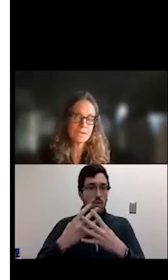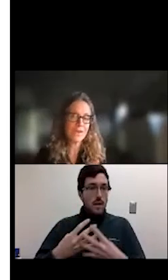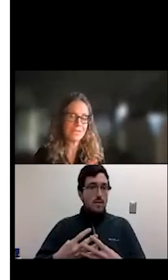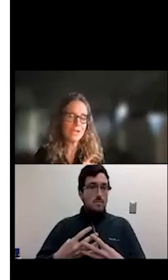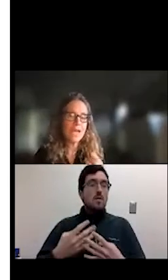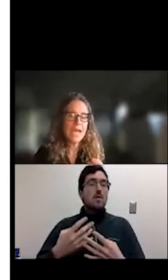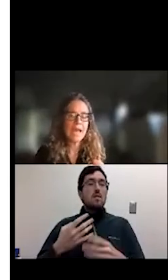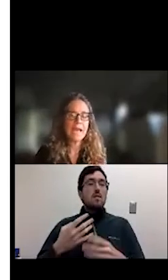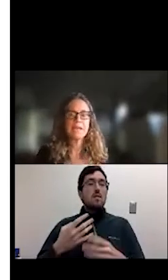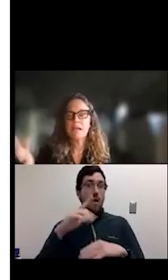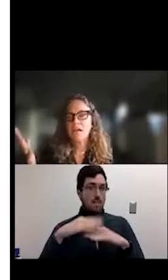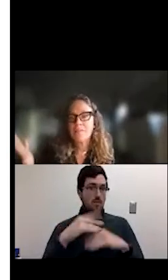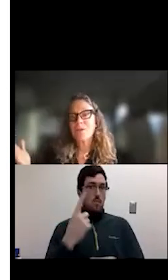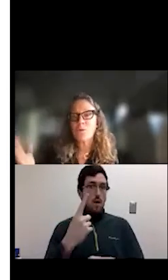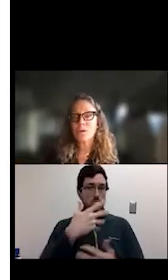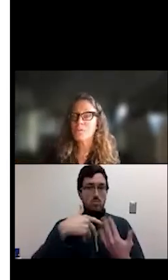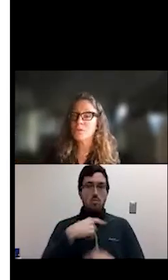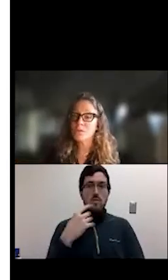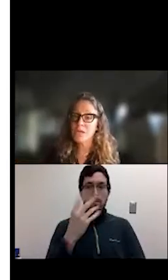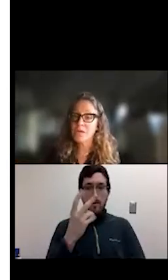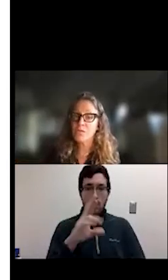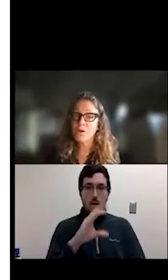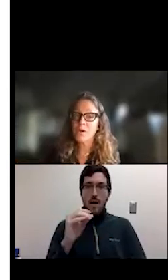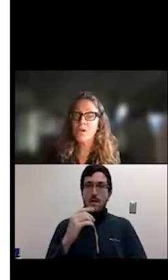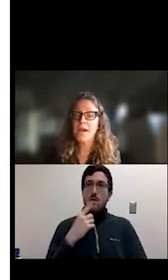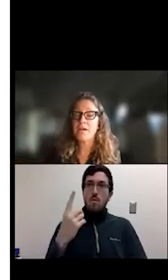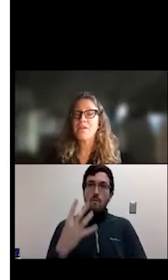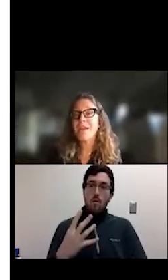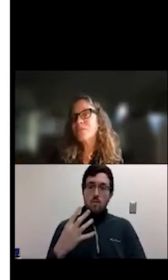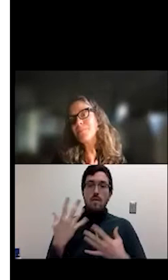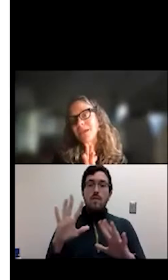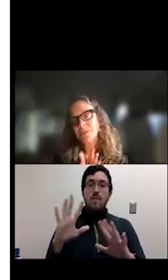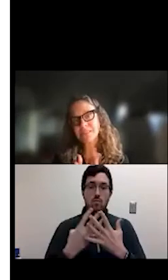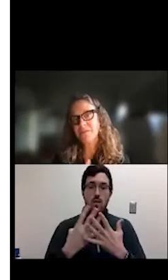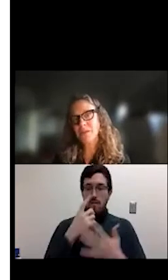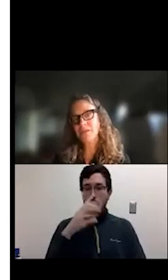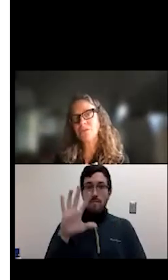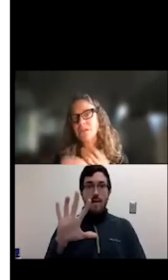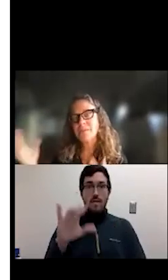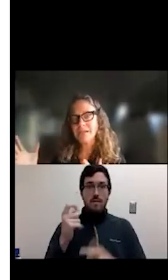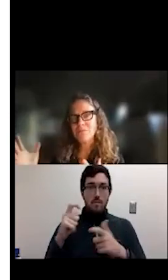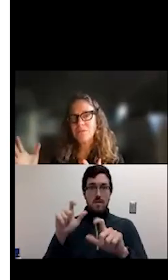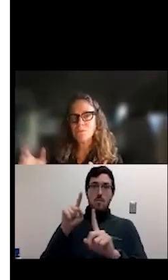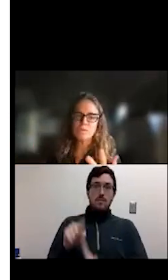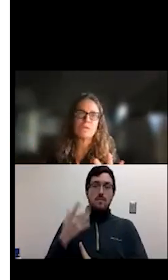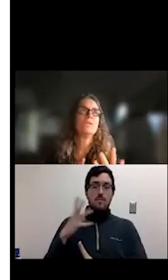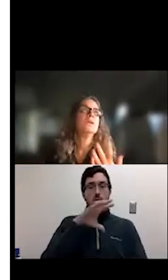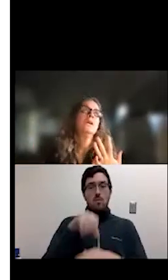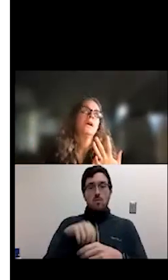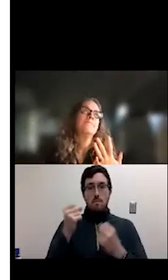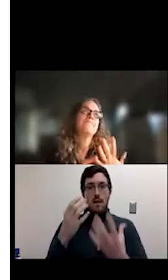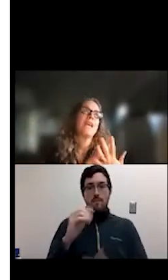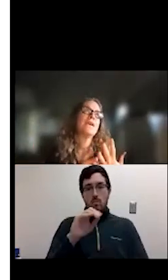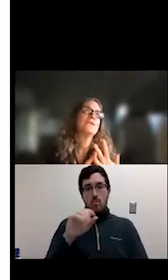one social risk factor, and about a quarter were screening for 5 of the big ones that have been included in many of the tools.